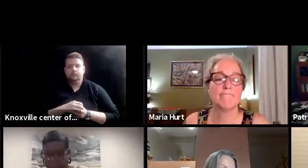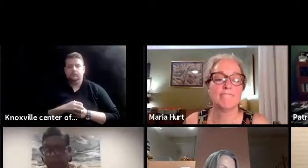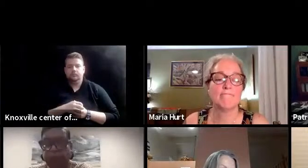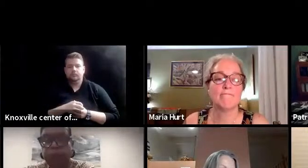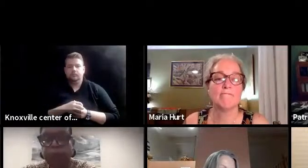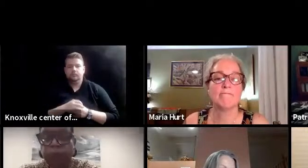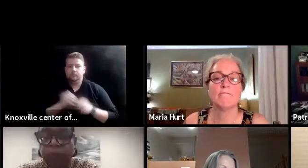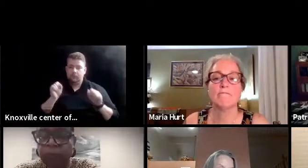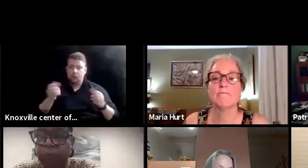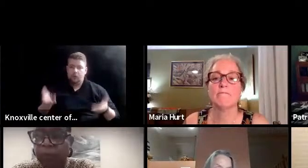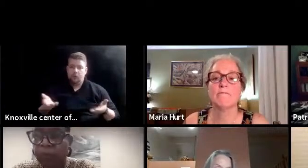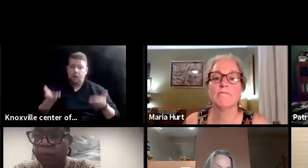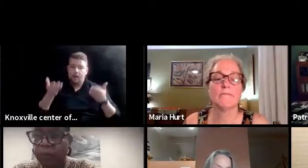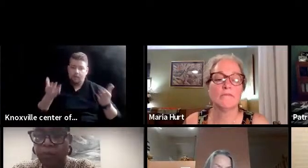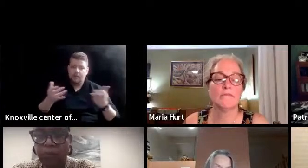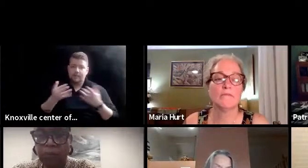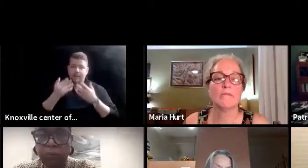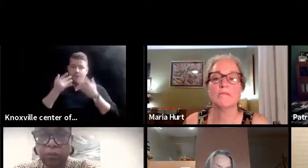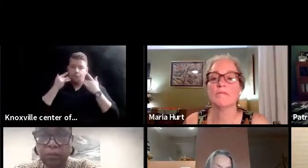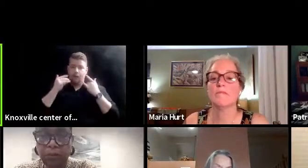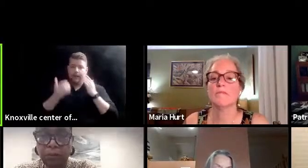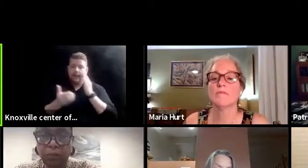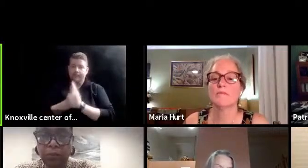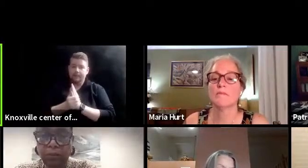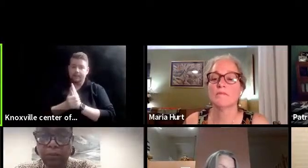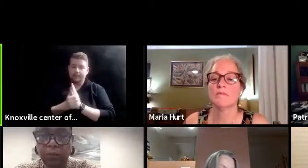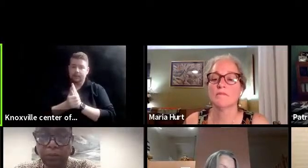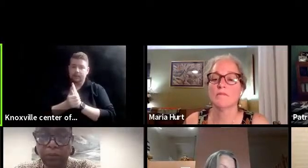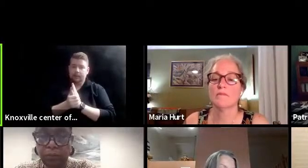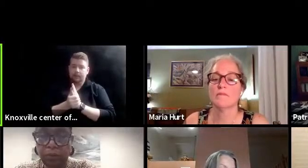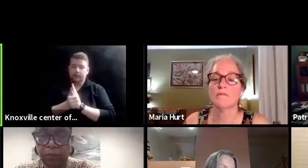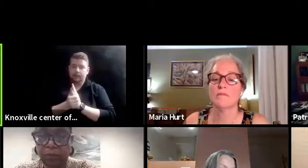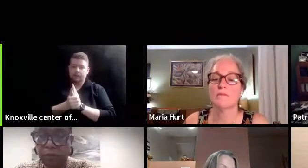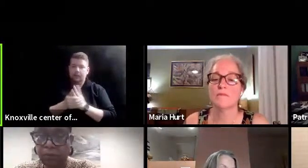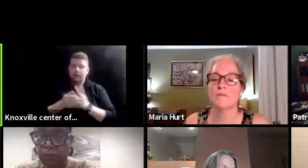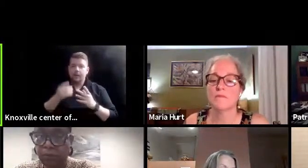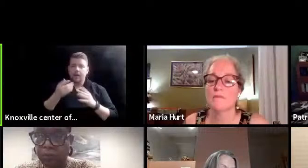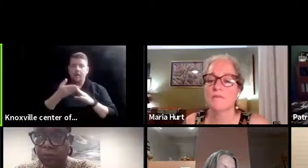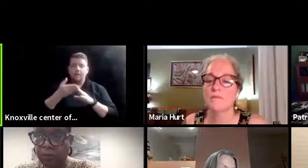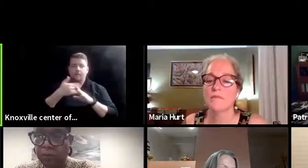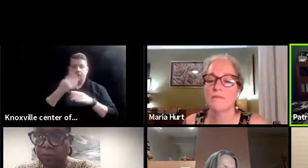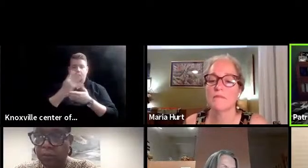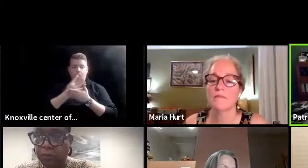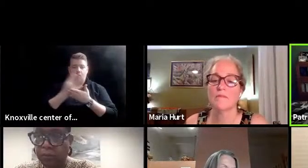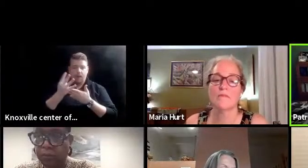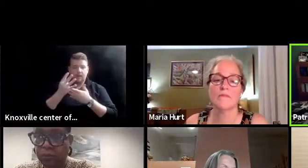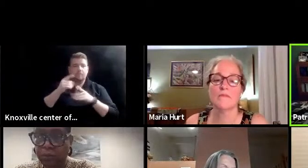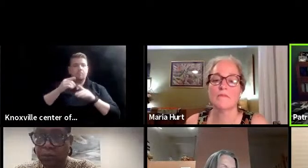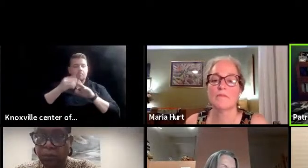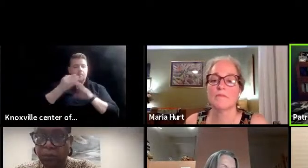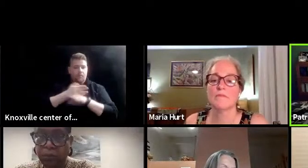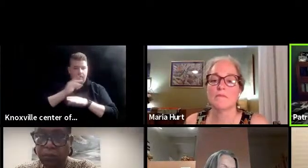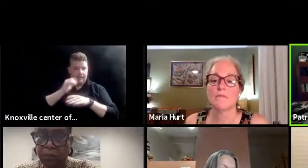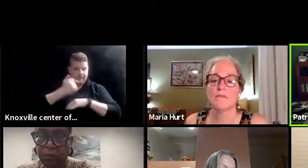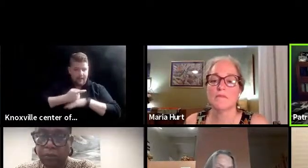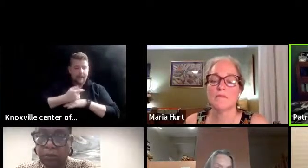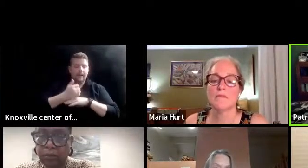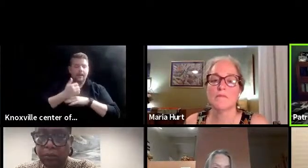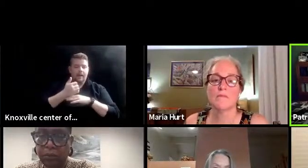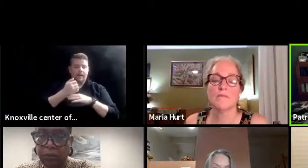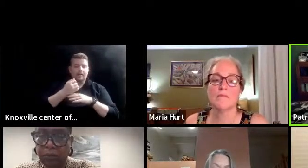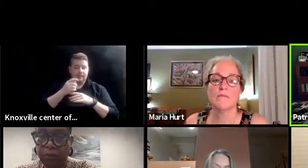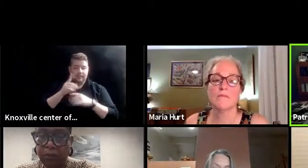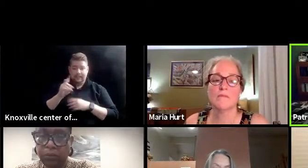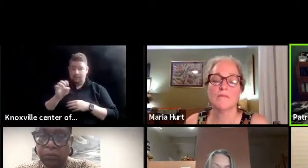Can we offer that as a friendly amendment? I'm sorry. What? It's the 4 weeks from the date of implementation. So if it's the 4th,